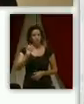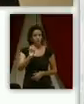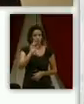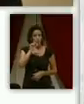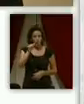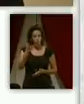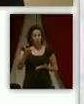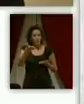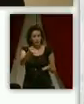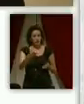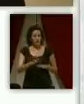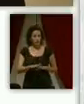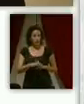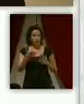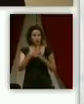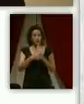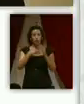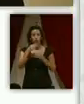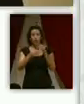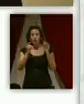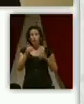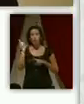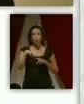Siri. Siri